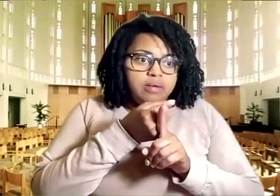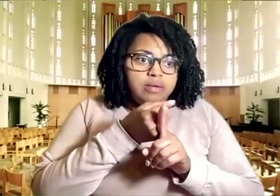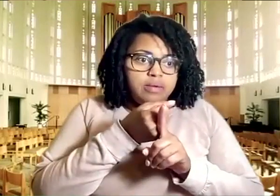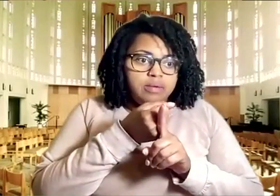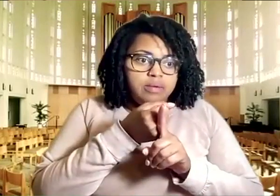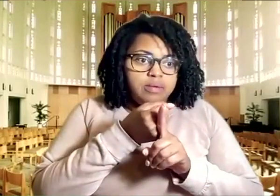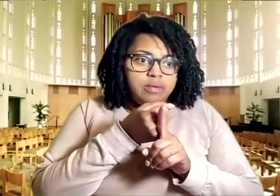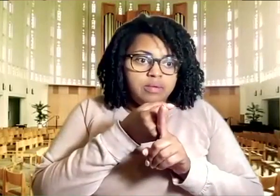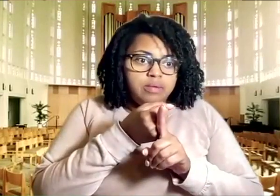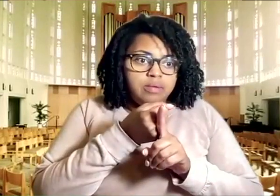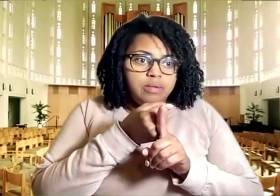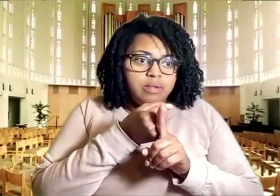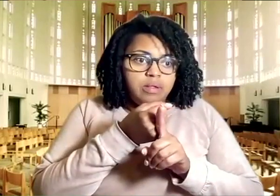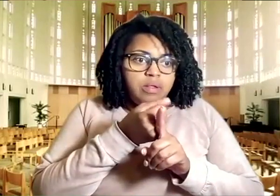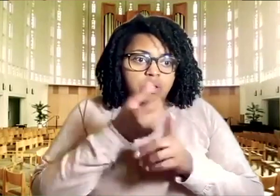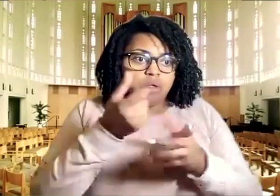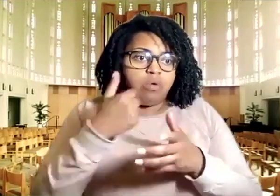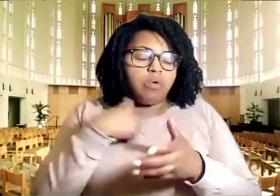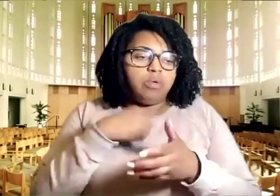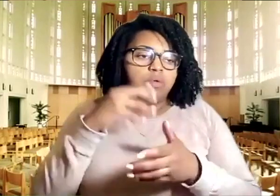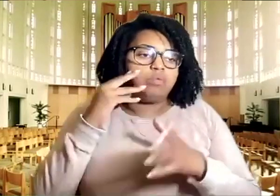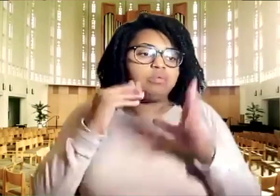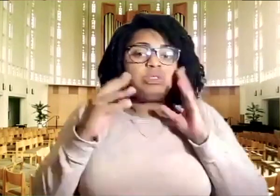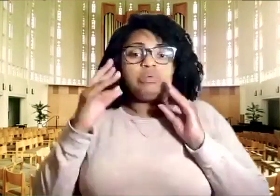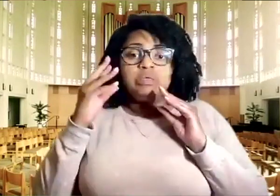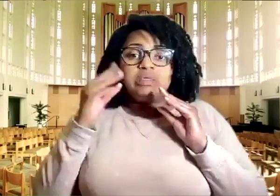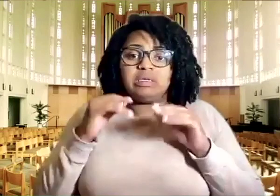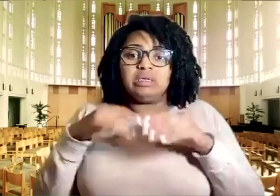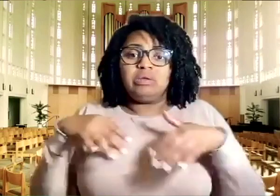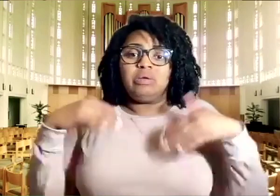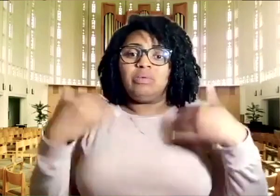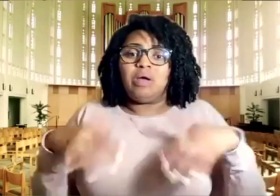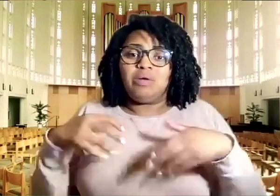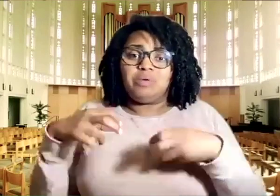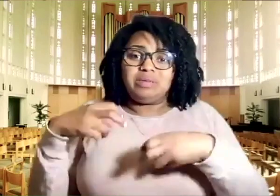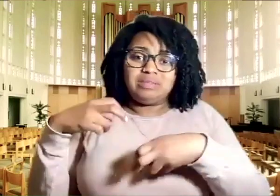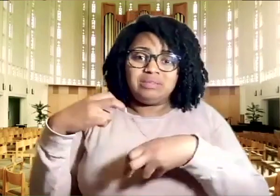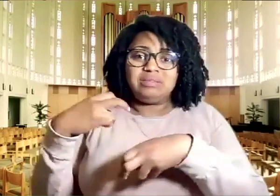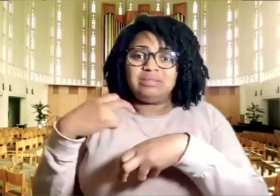And what we're going through is so loud, it's difficult to be here.